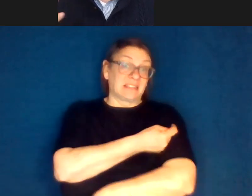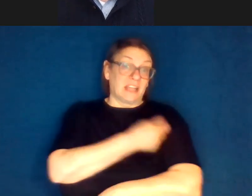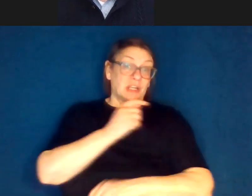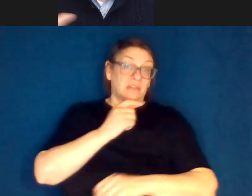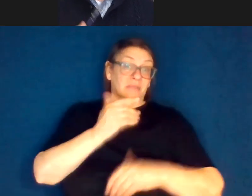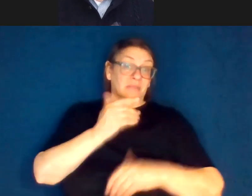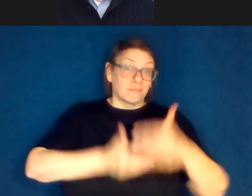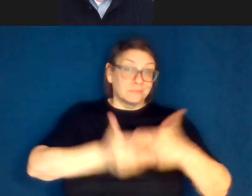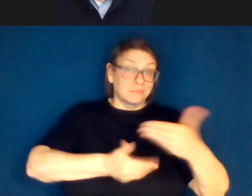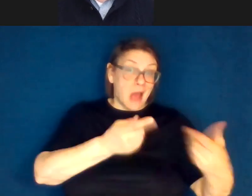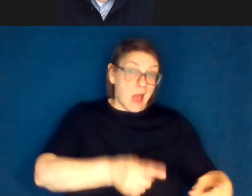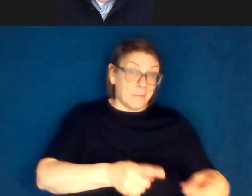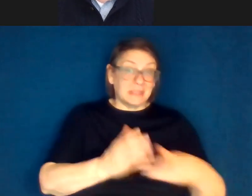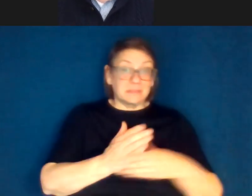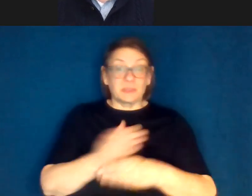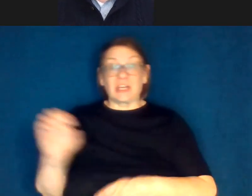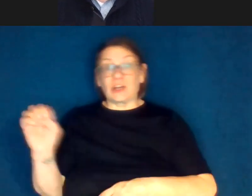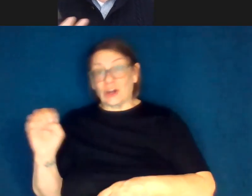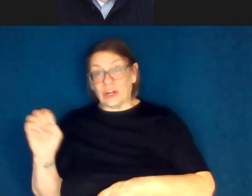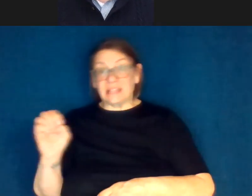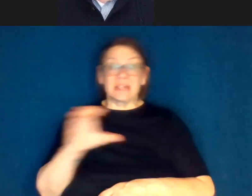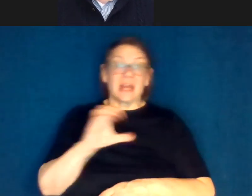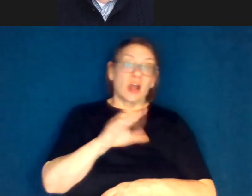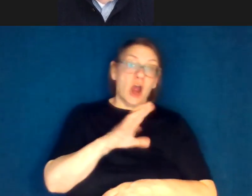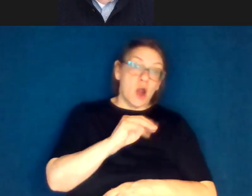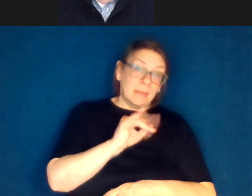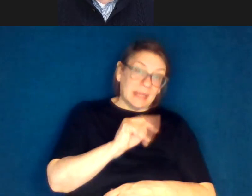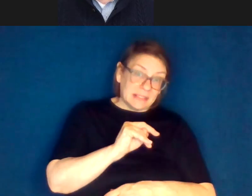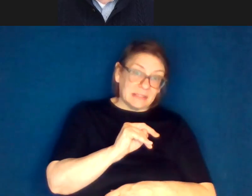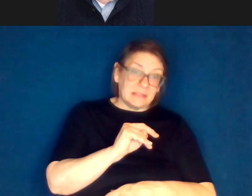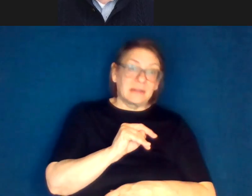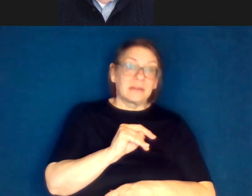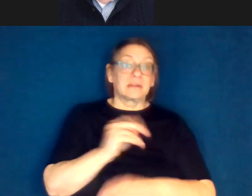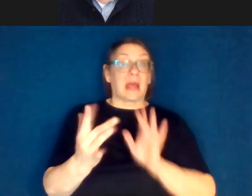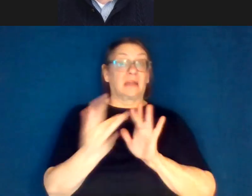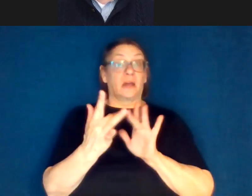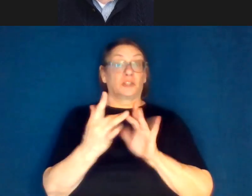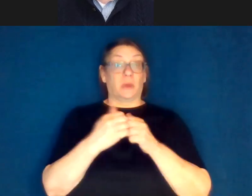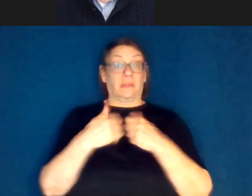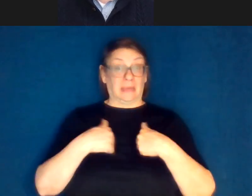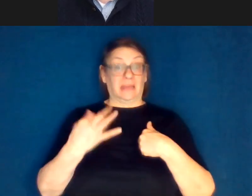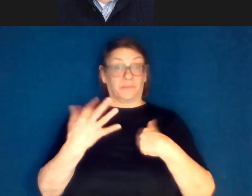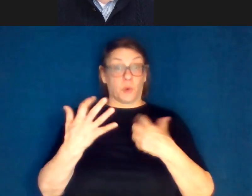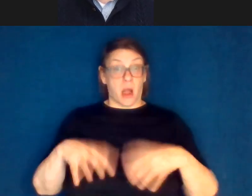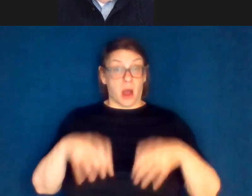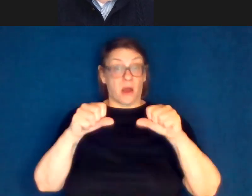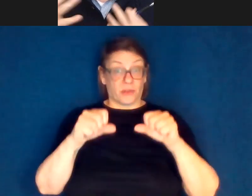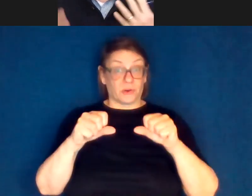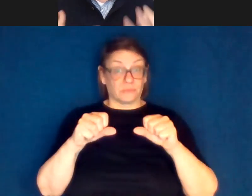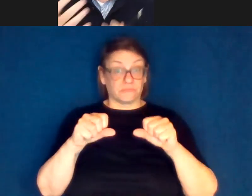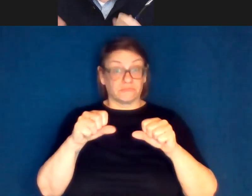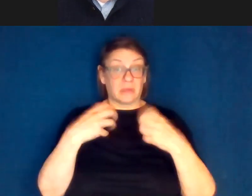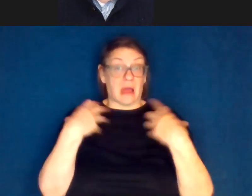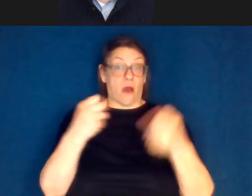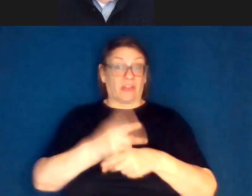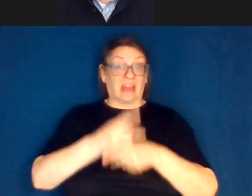between Ernest and Carmen, please get in touch with me if you want to have another healthcare committee meeting. I mean, most